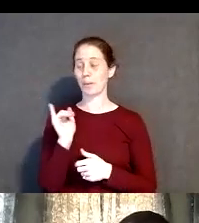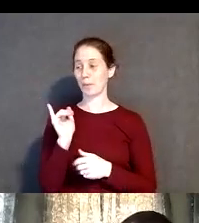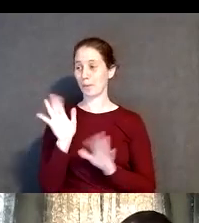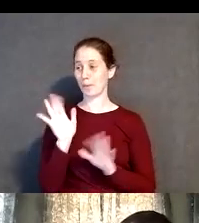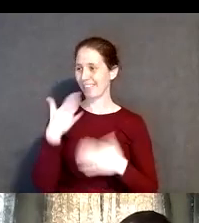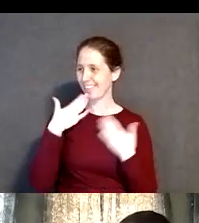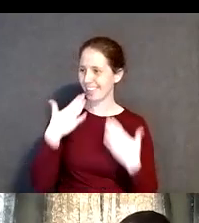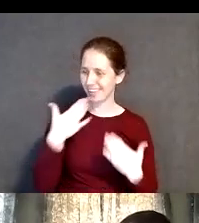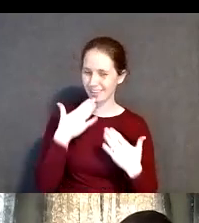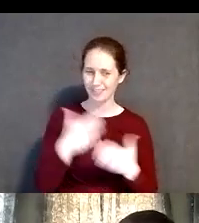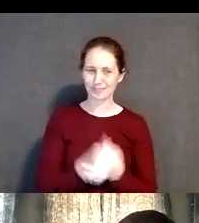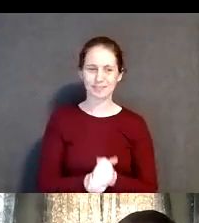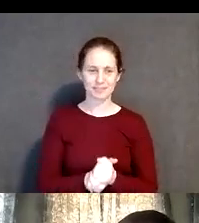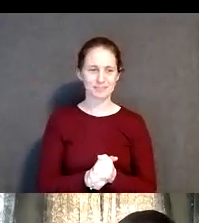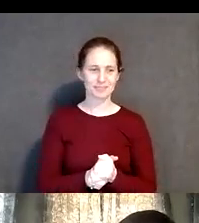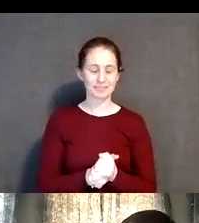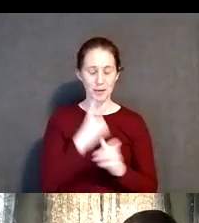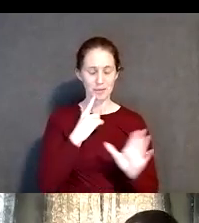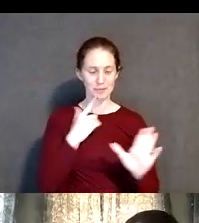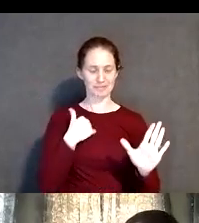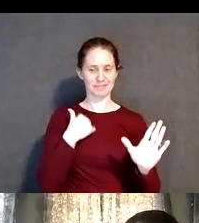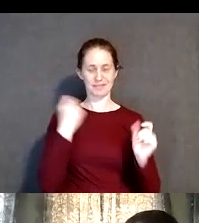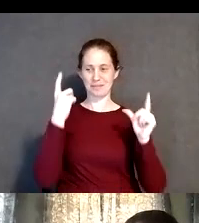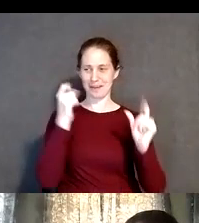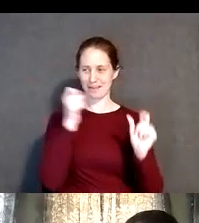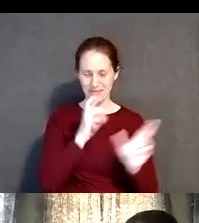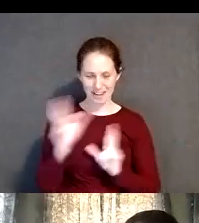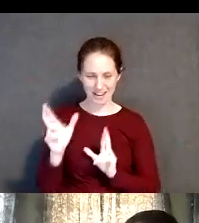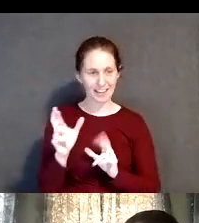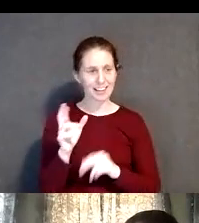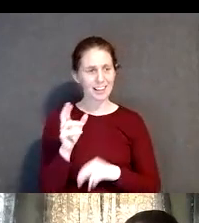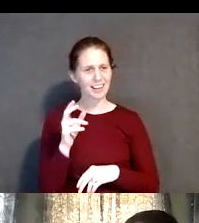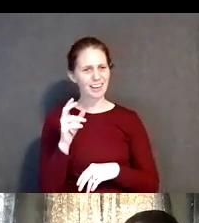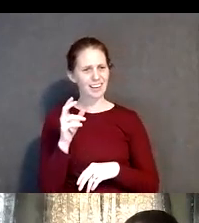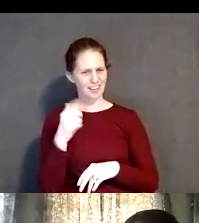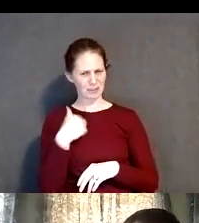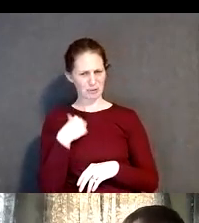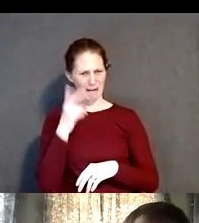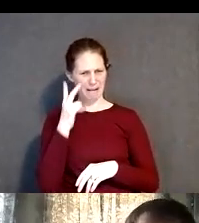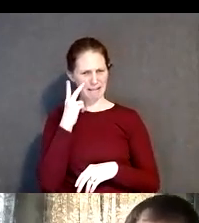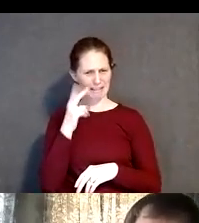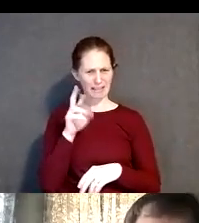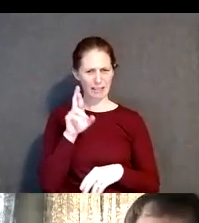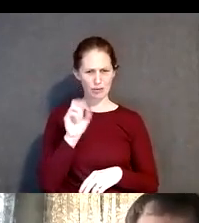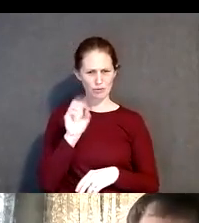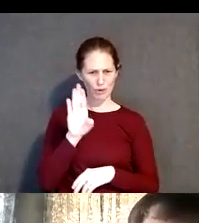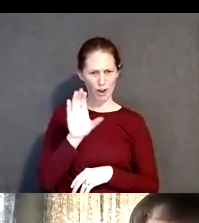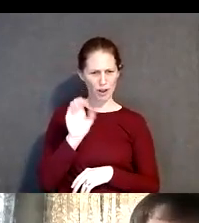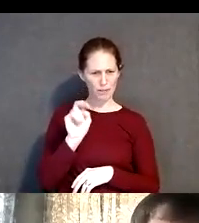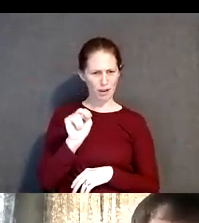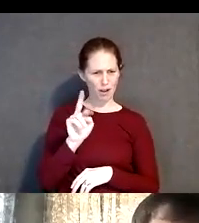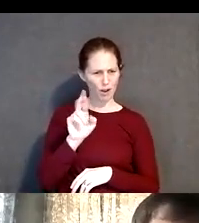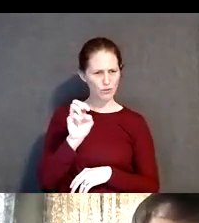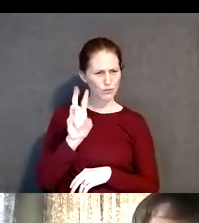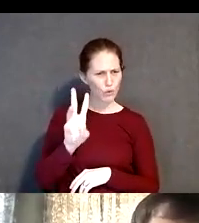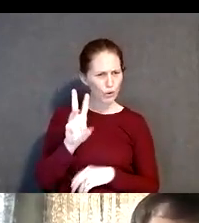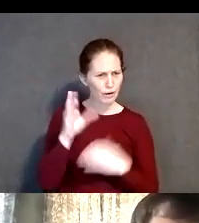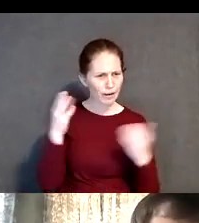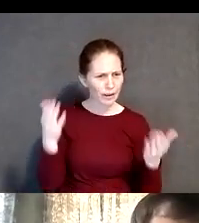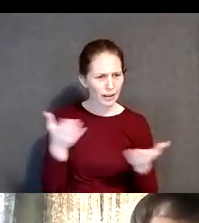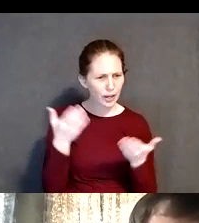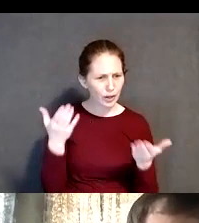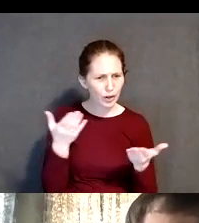Thank you, Madam President. You caught me a little off guard there. Do I see Rob Conroy here?